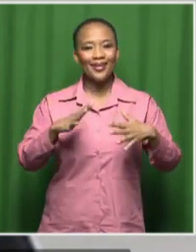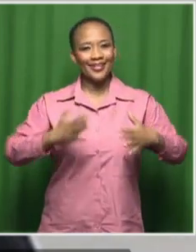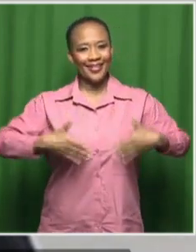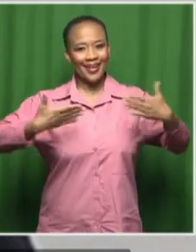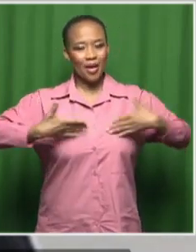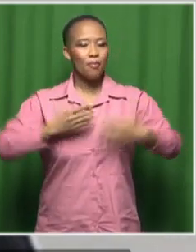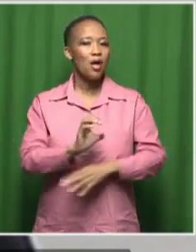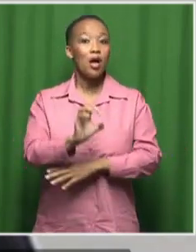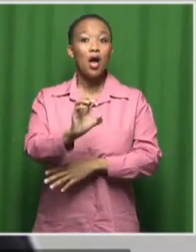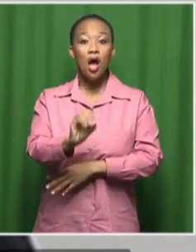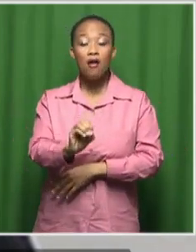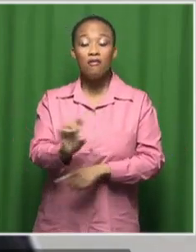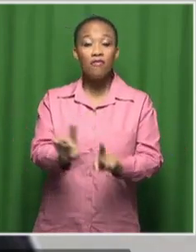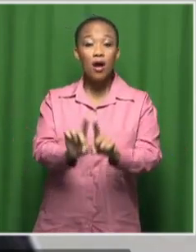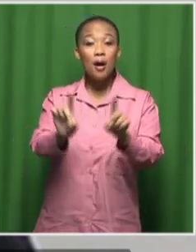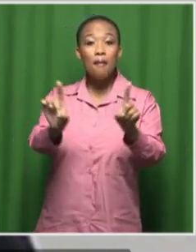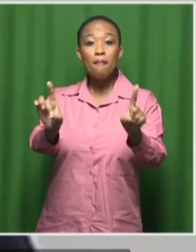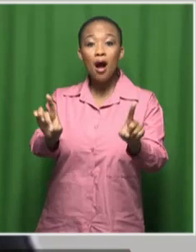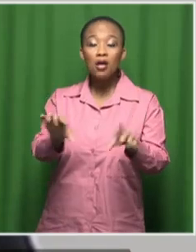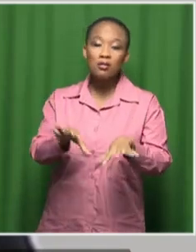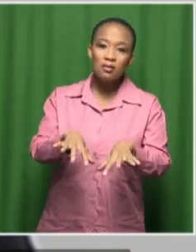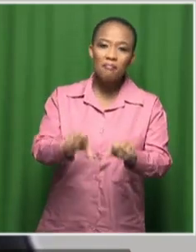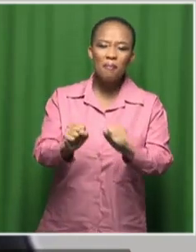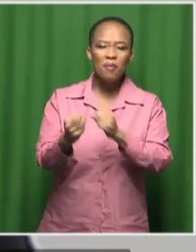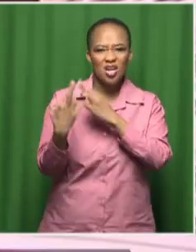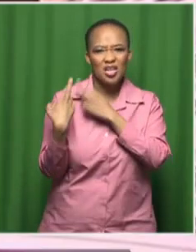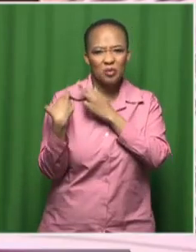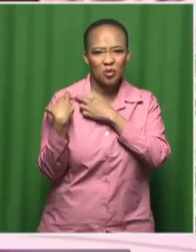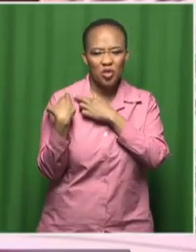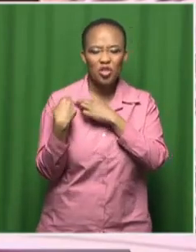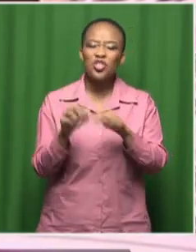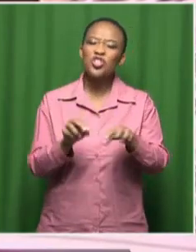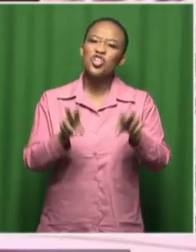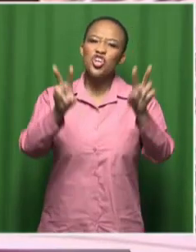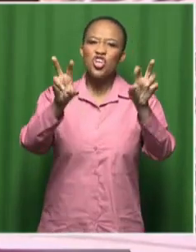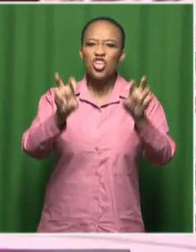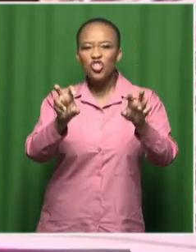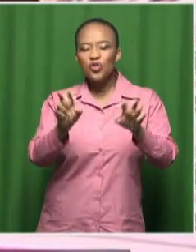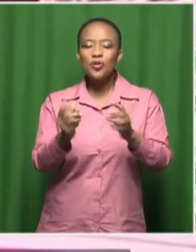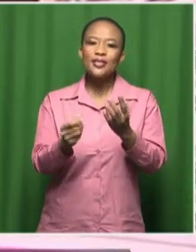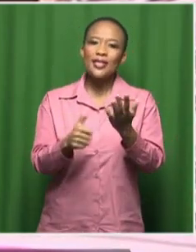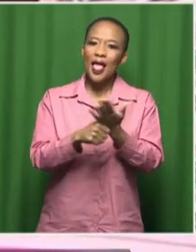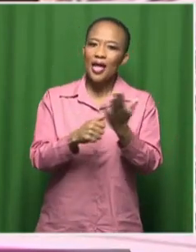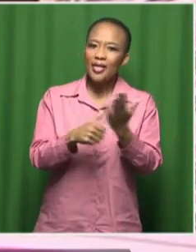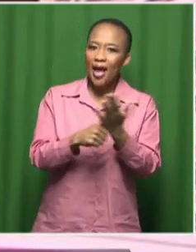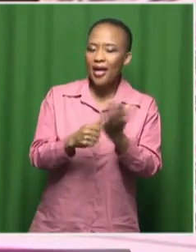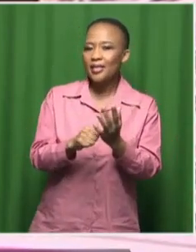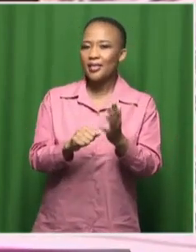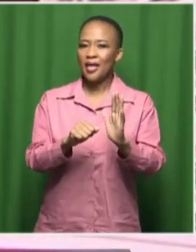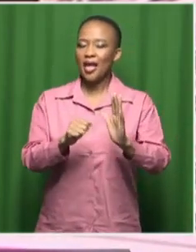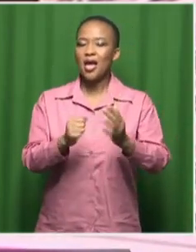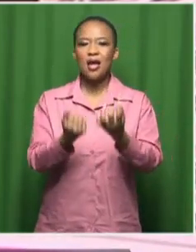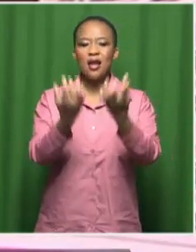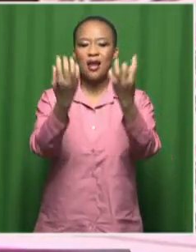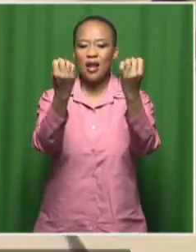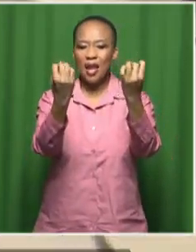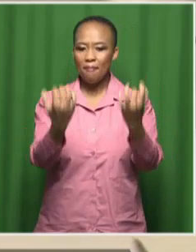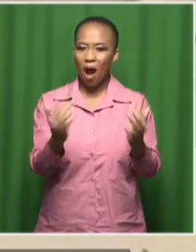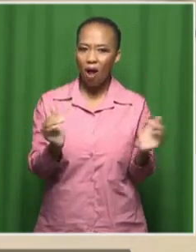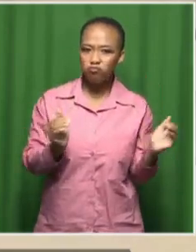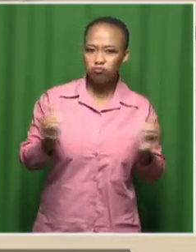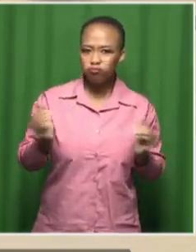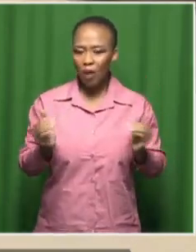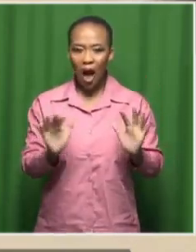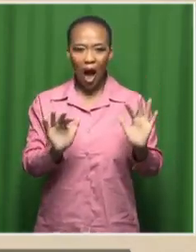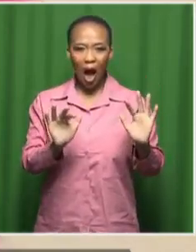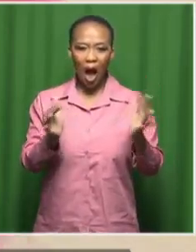take into account the issues of incentives. How can they minimize profitability or cost or things like